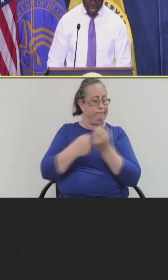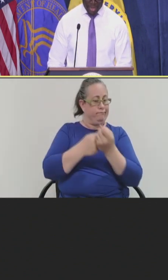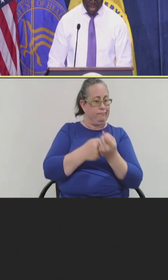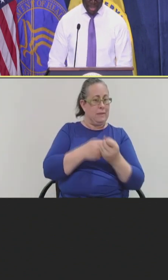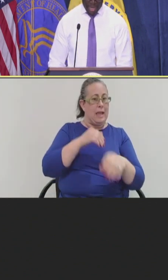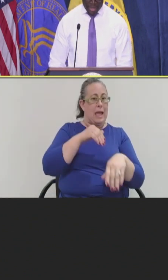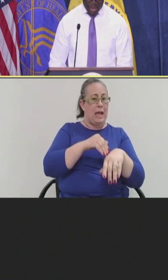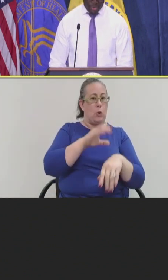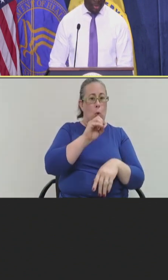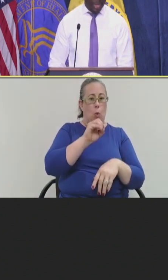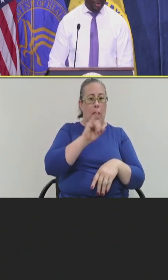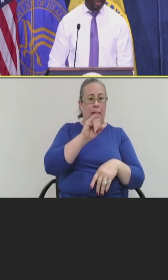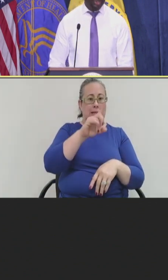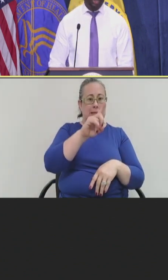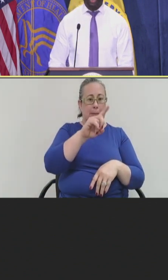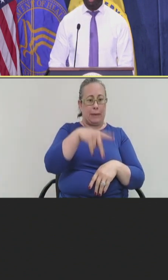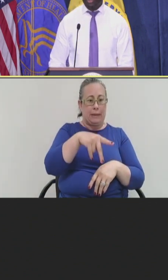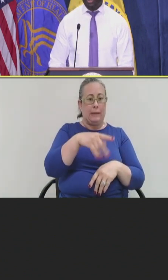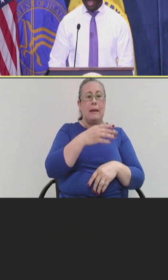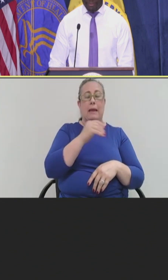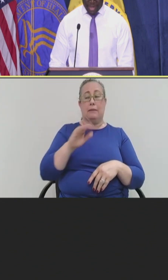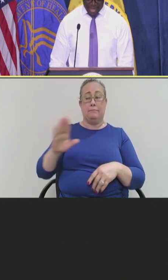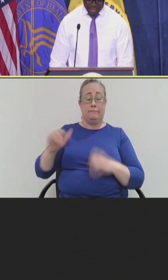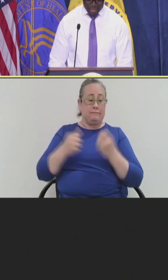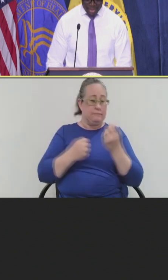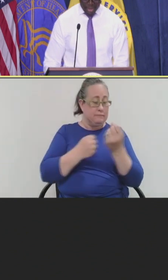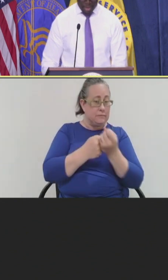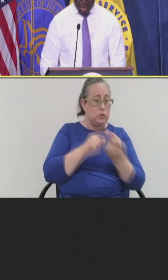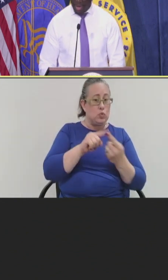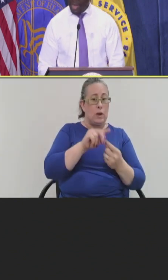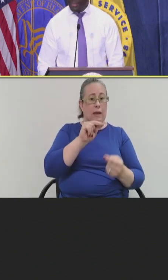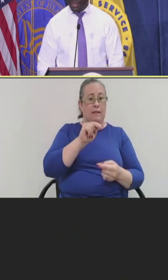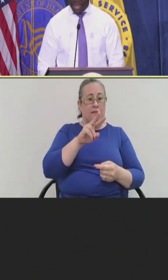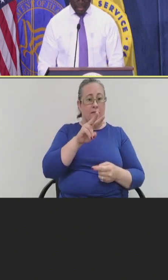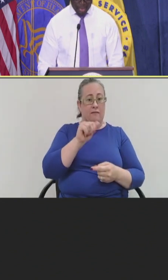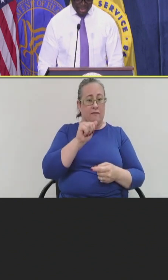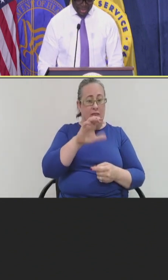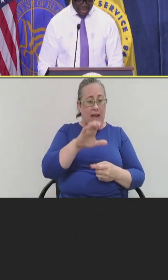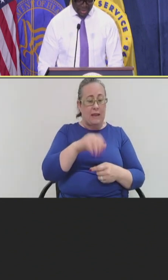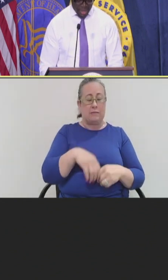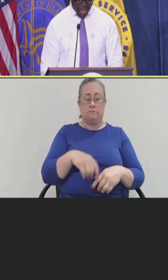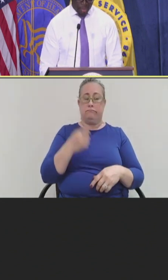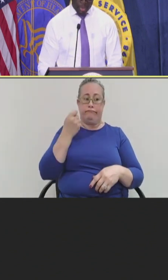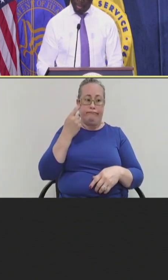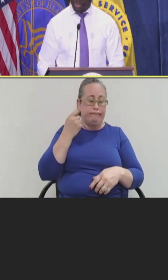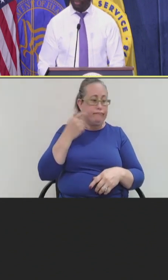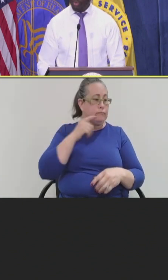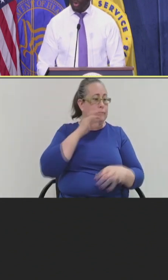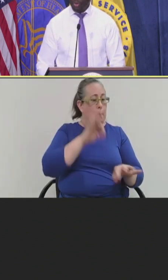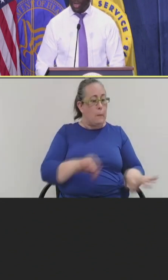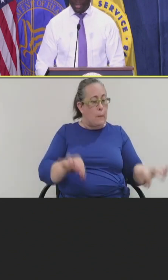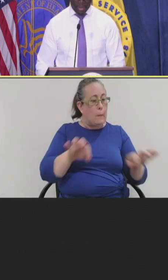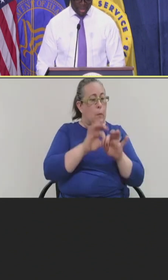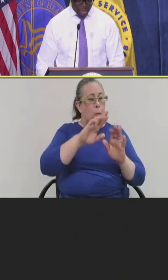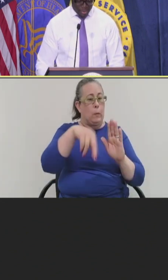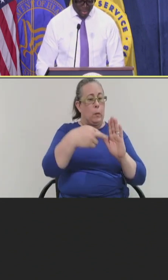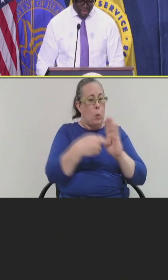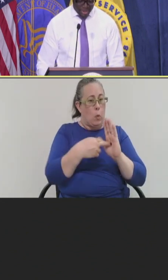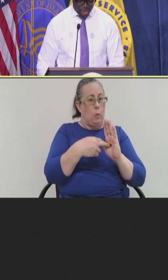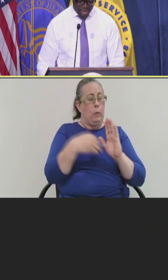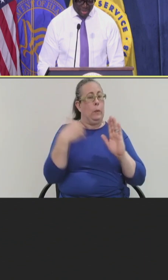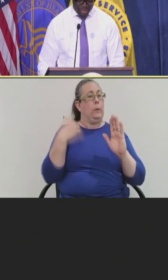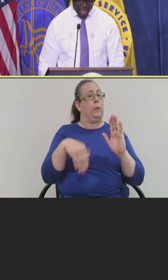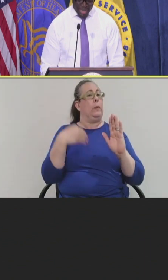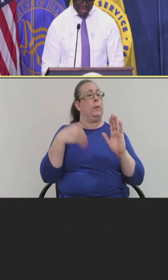OIDP, and also her continued support to NVAC, recognizing the important role that